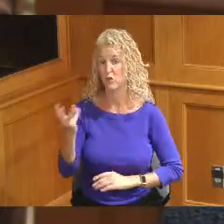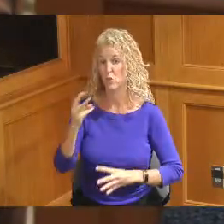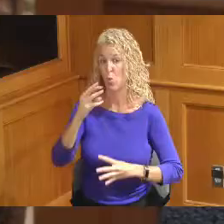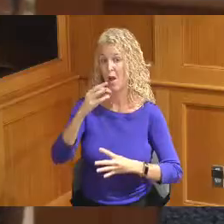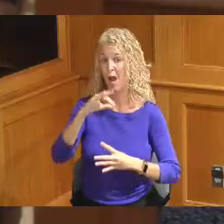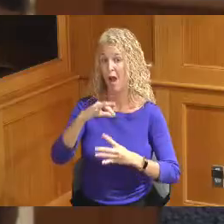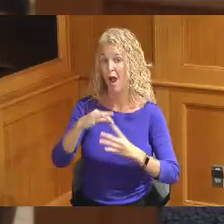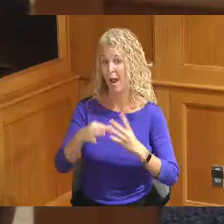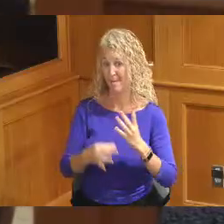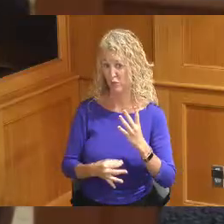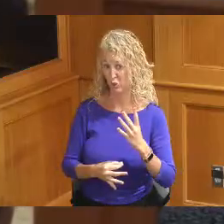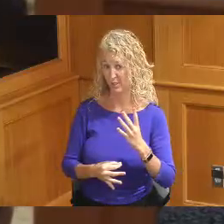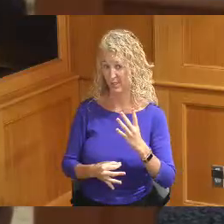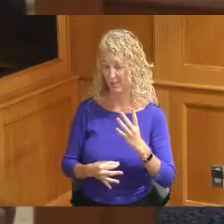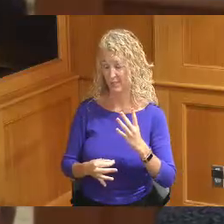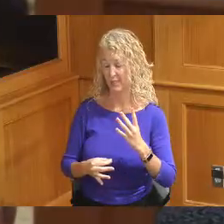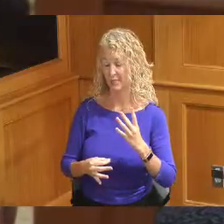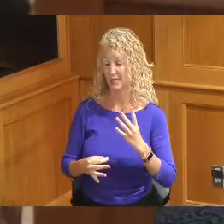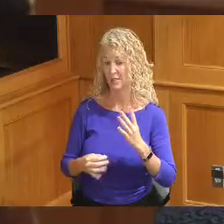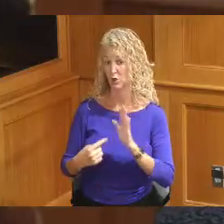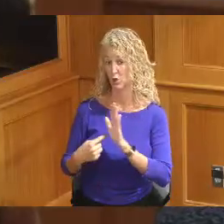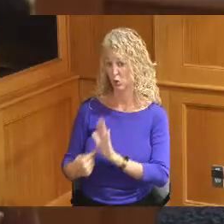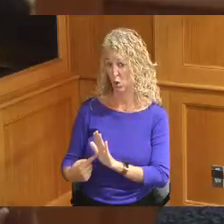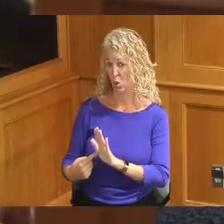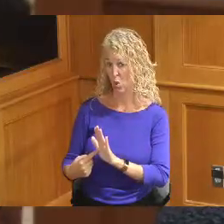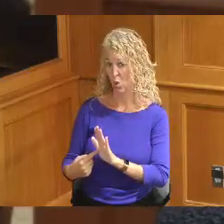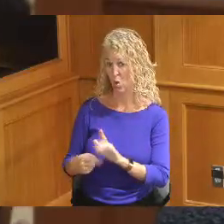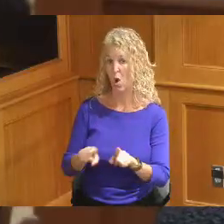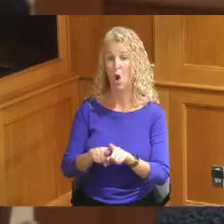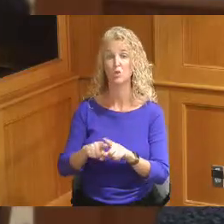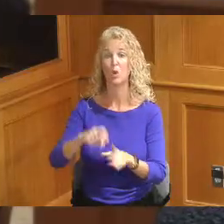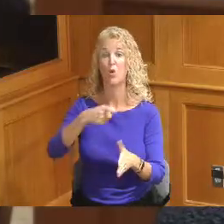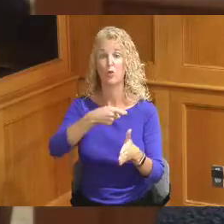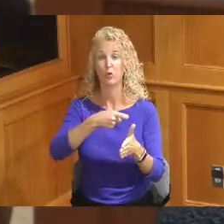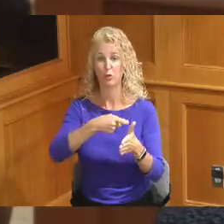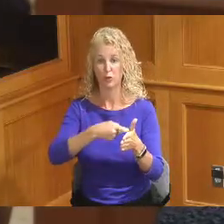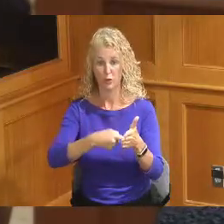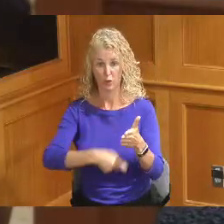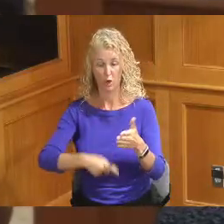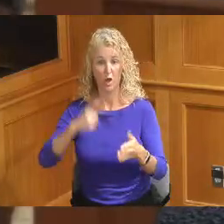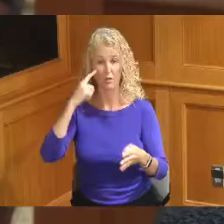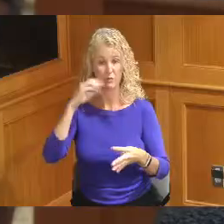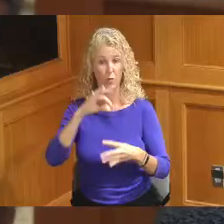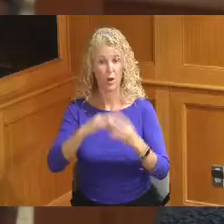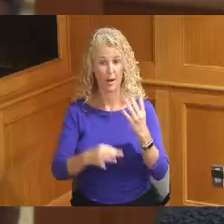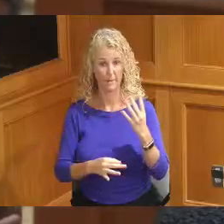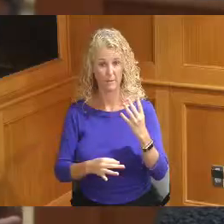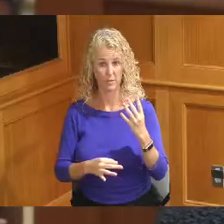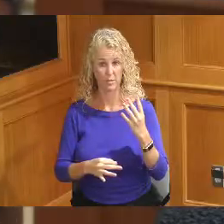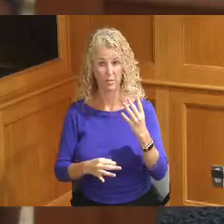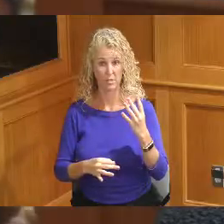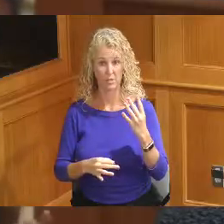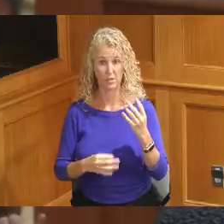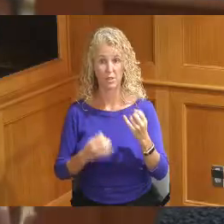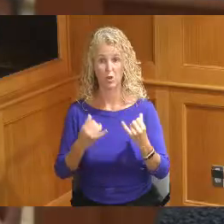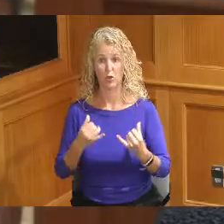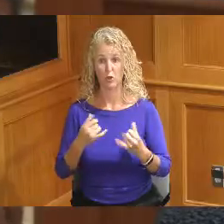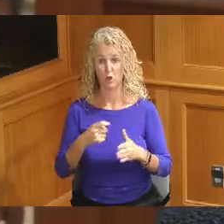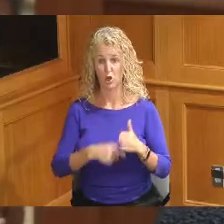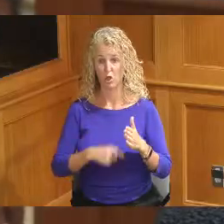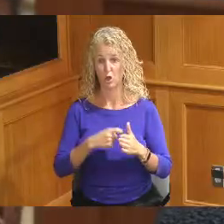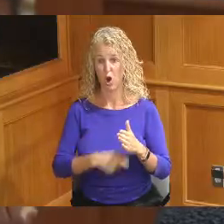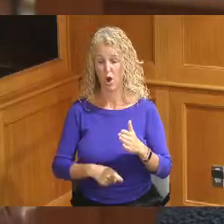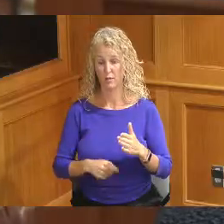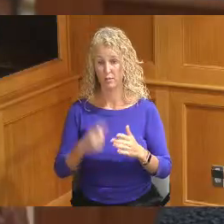options, and along with those concepts would be the price of those conceptual options, at least the current cost estimate